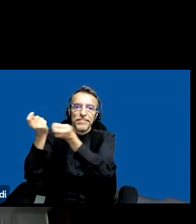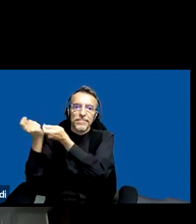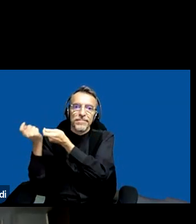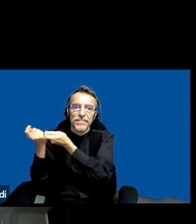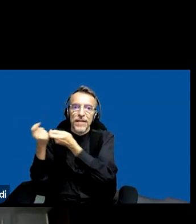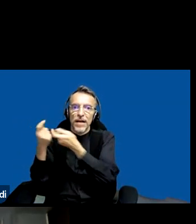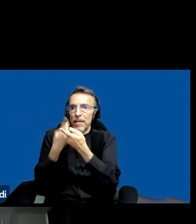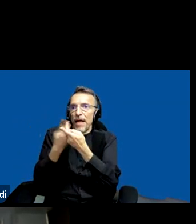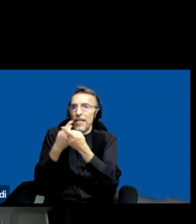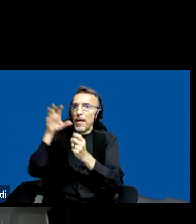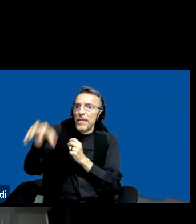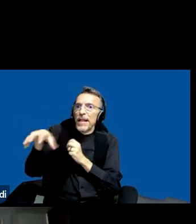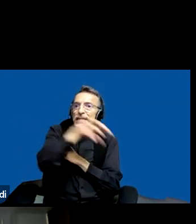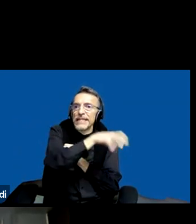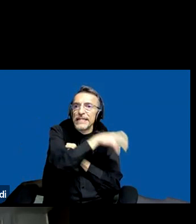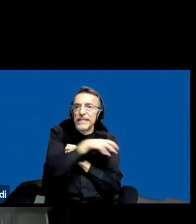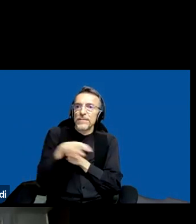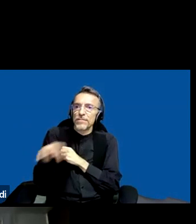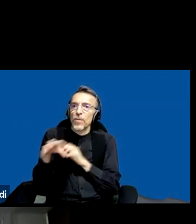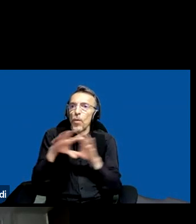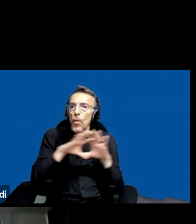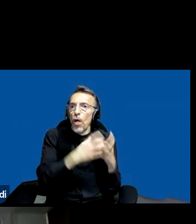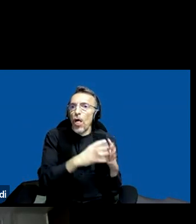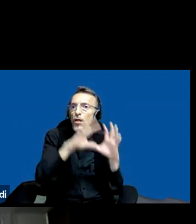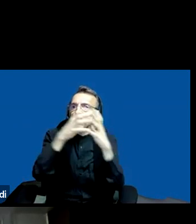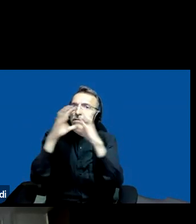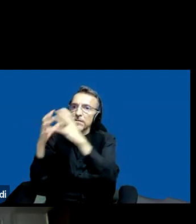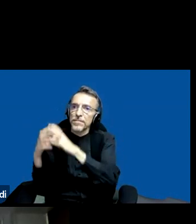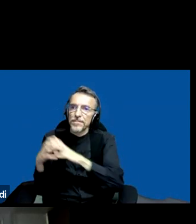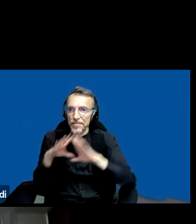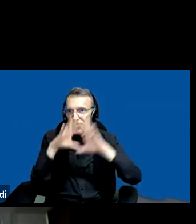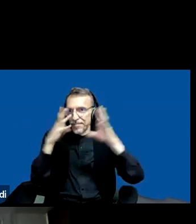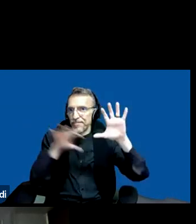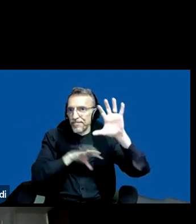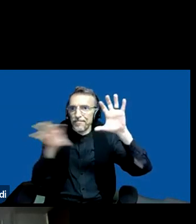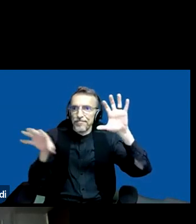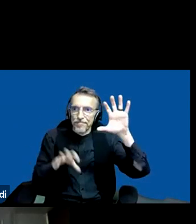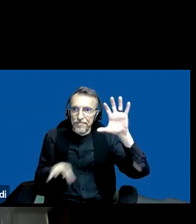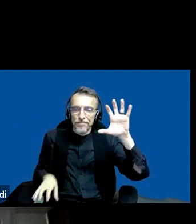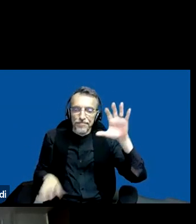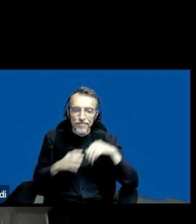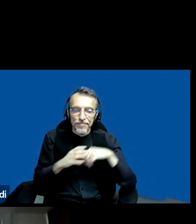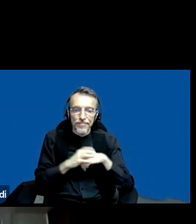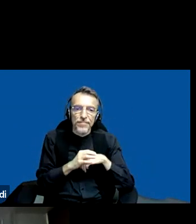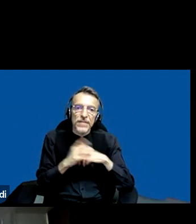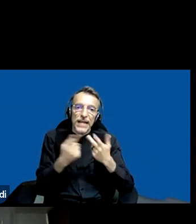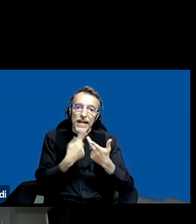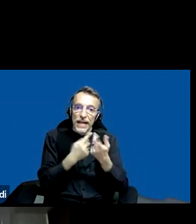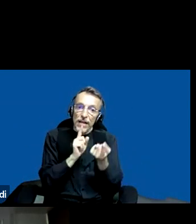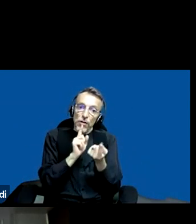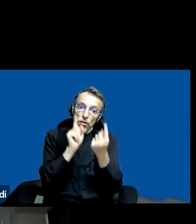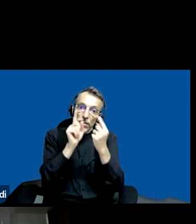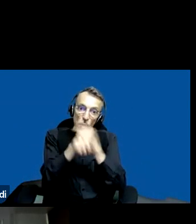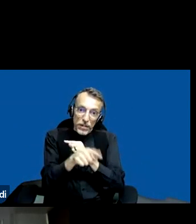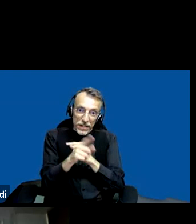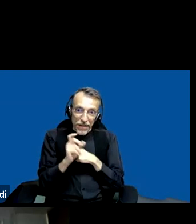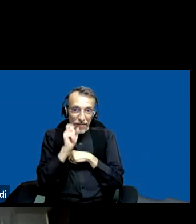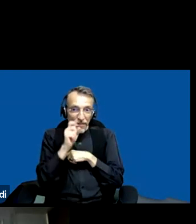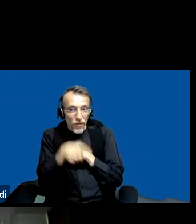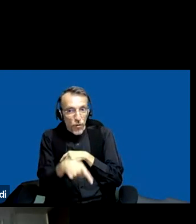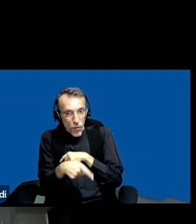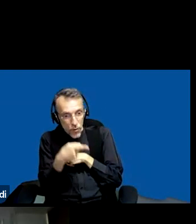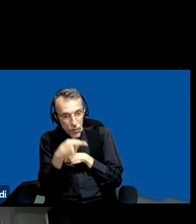the world. That links to the second question quite nicely, I think, because one of the responses to that is, of